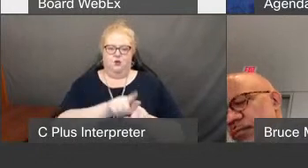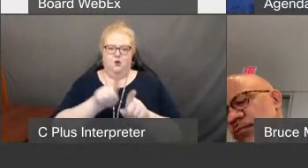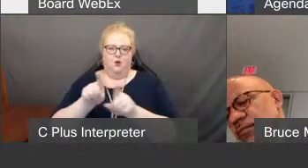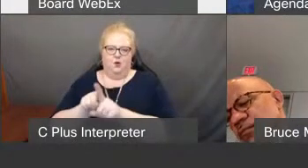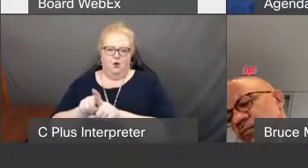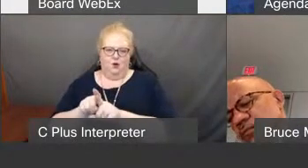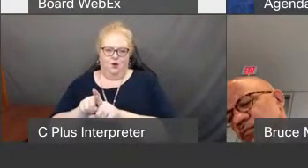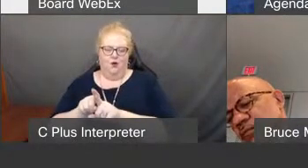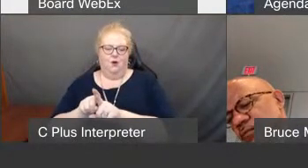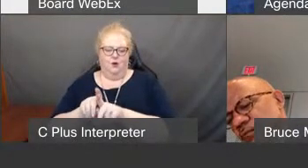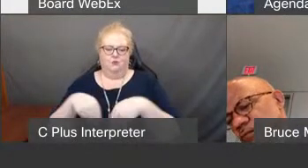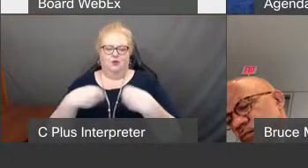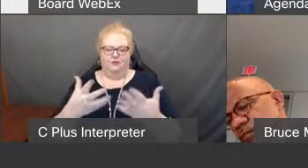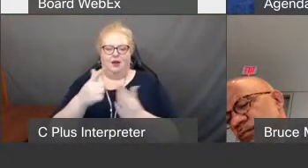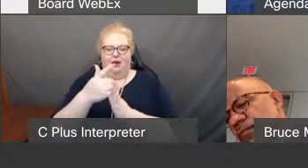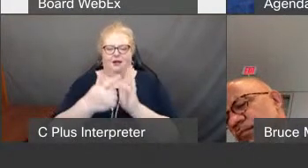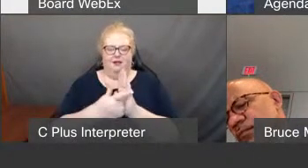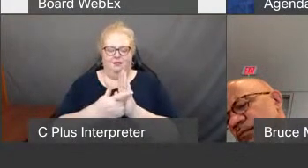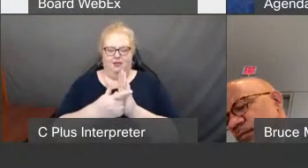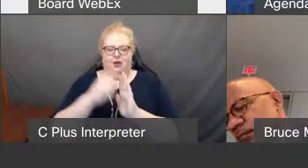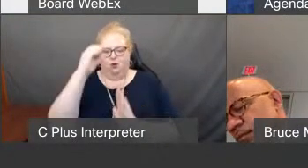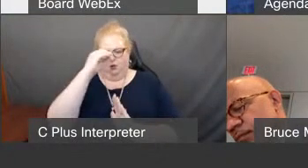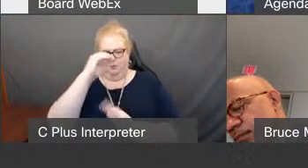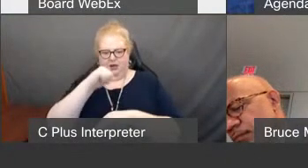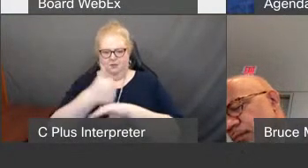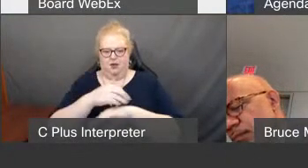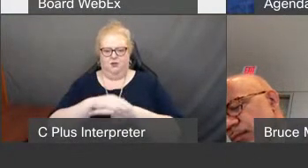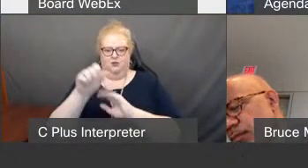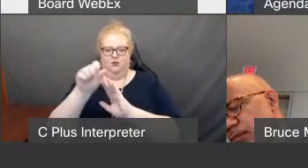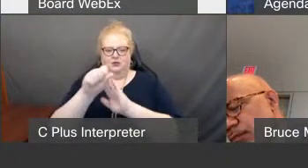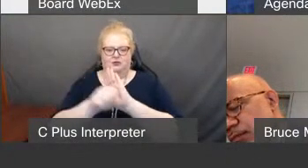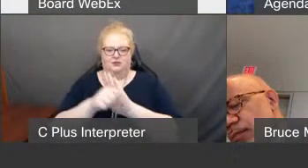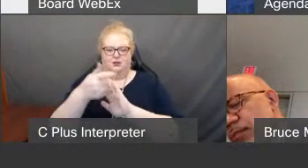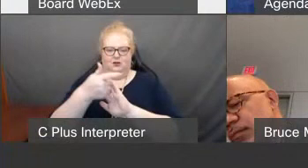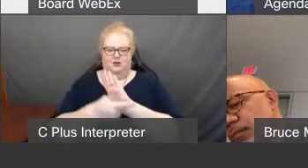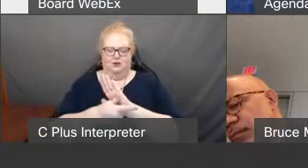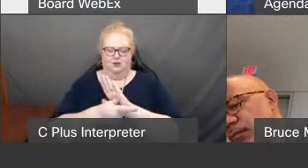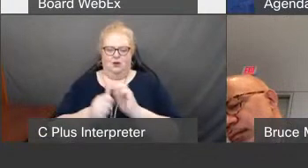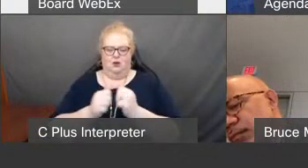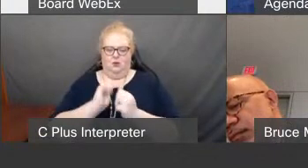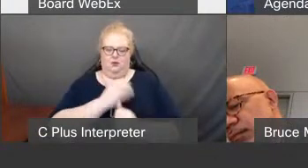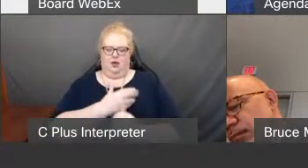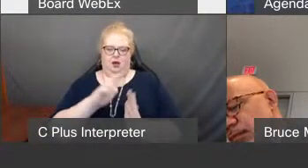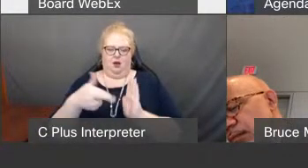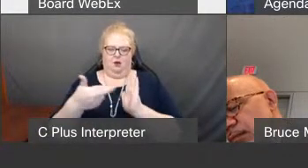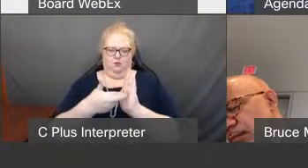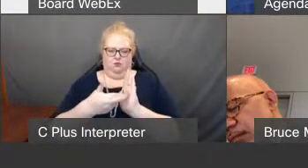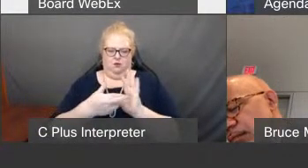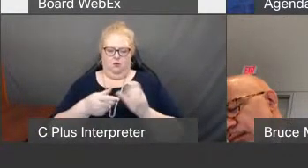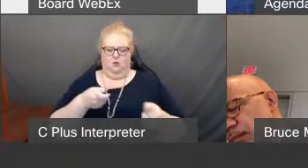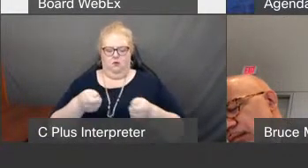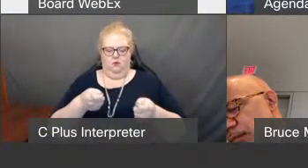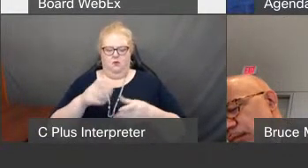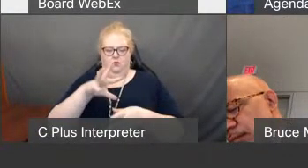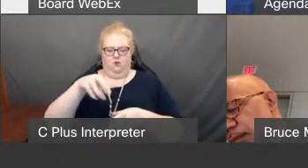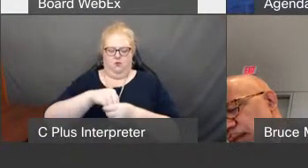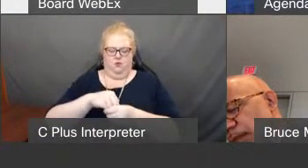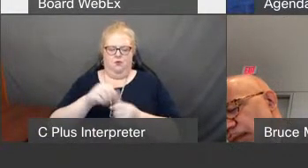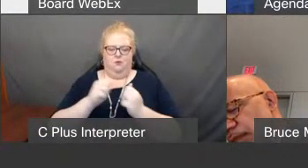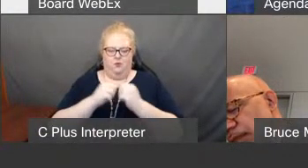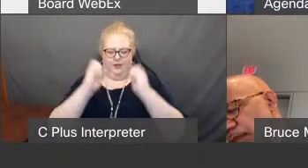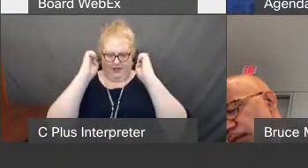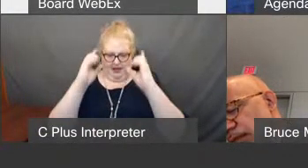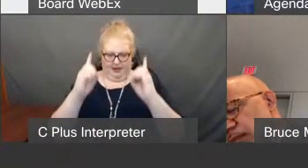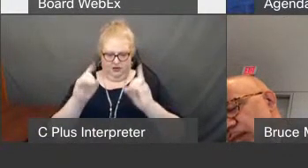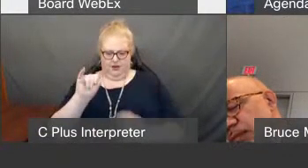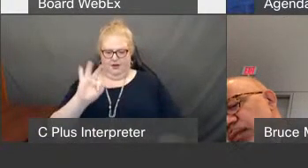provide a legal opinion based upon state law as to our role with regards to education? And if we should be